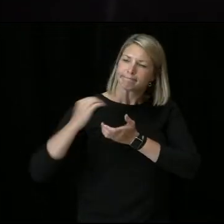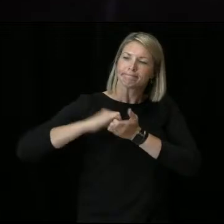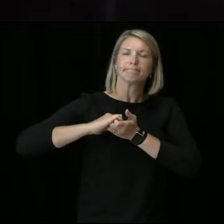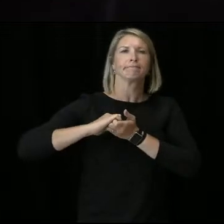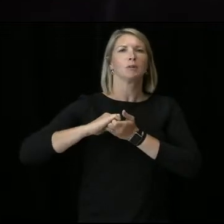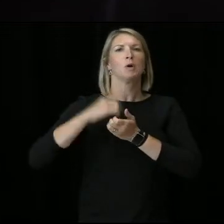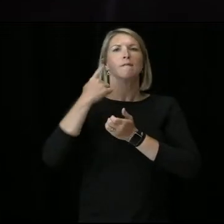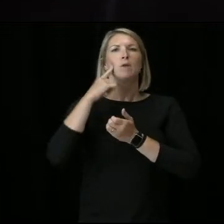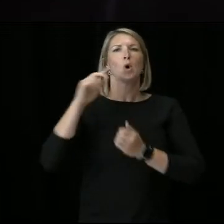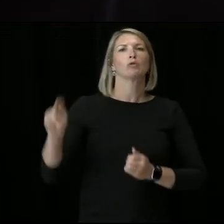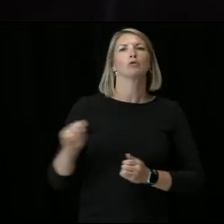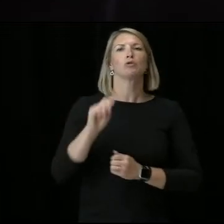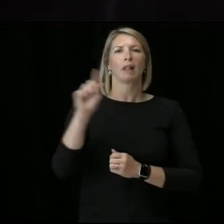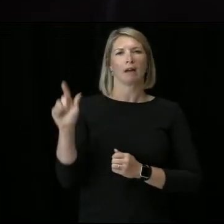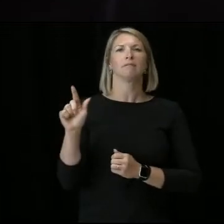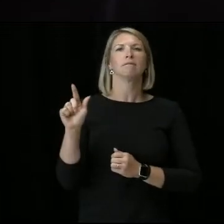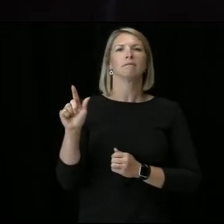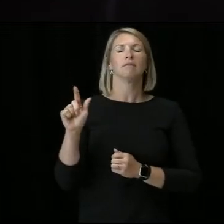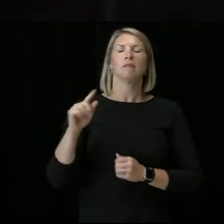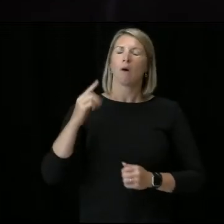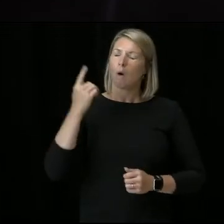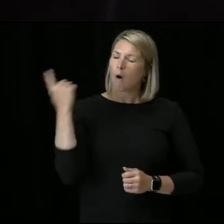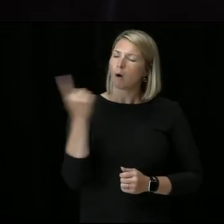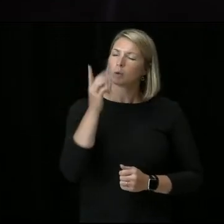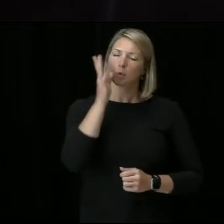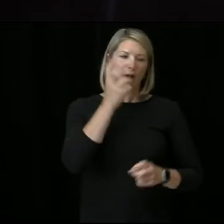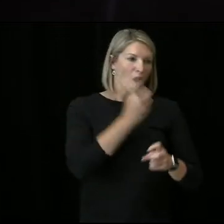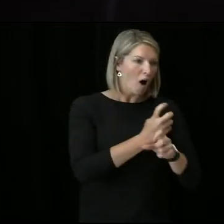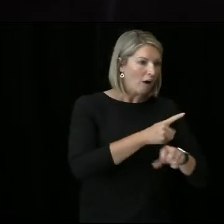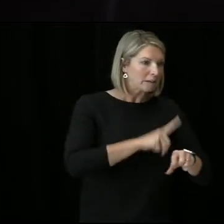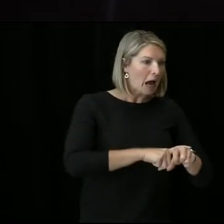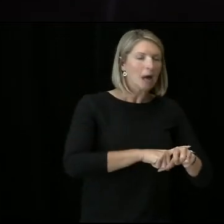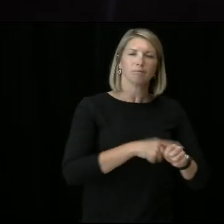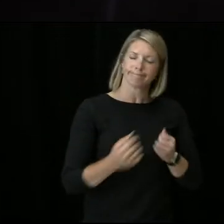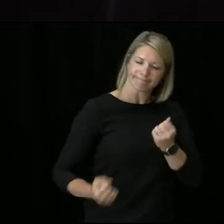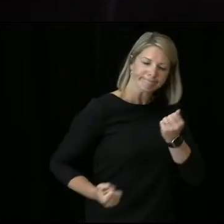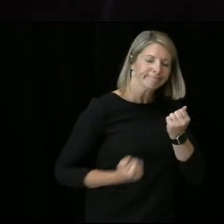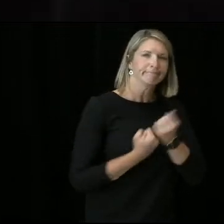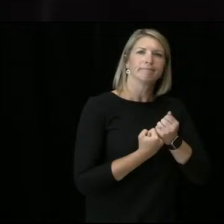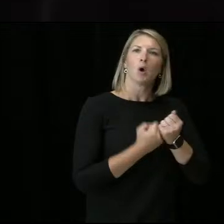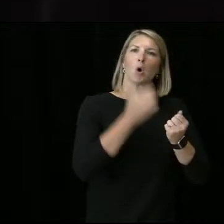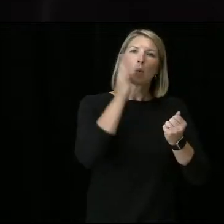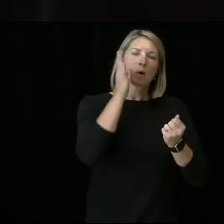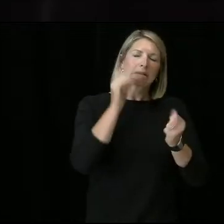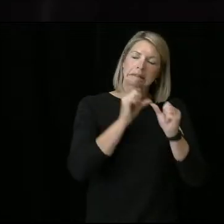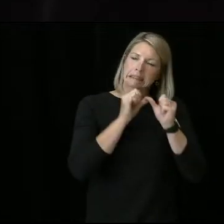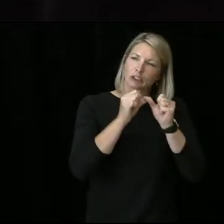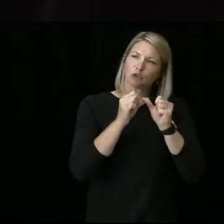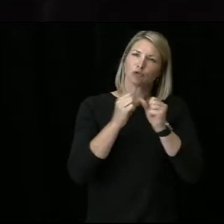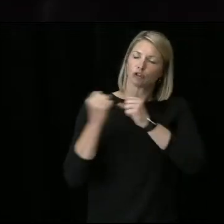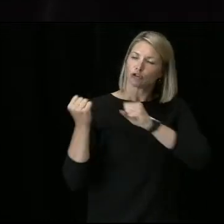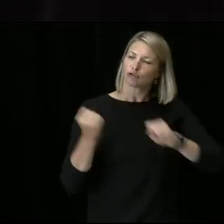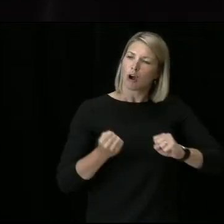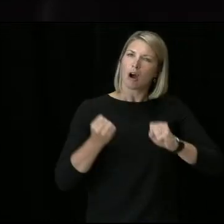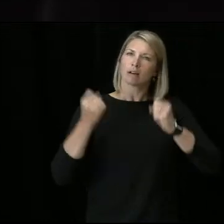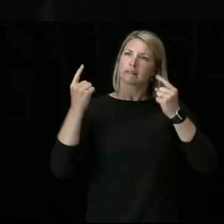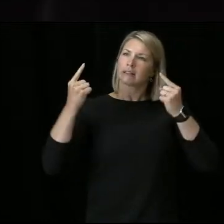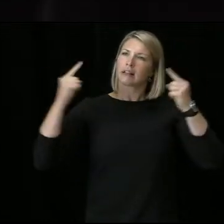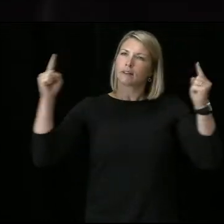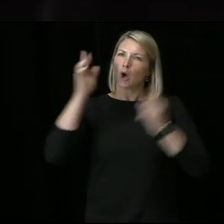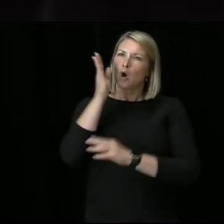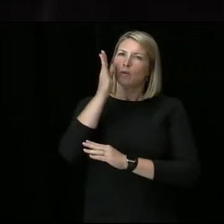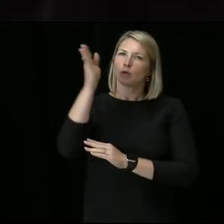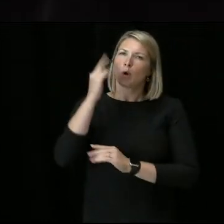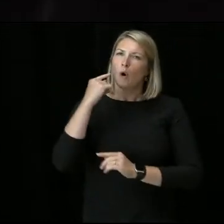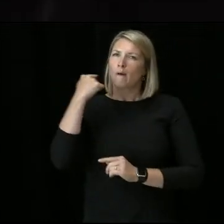be there through the difficult times. We will be there to build a strong and prosperous future for all Newfoundlanders and